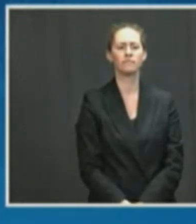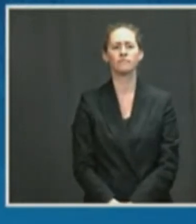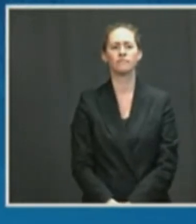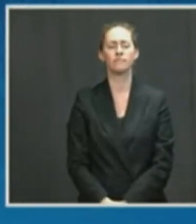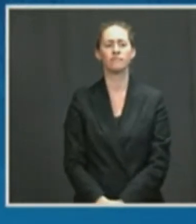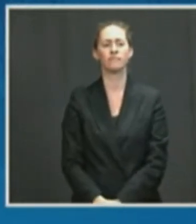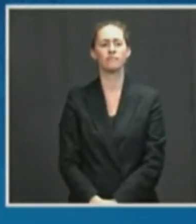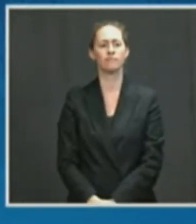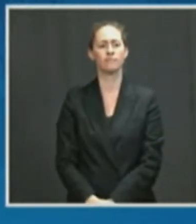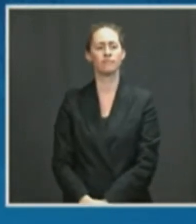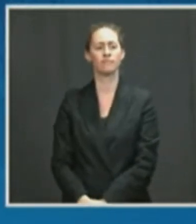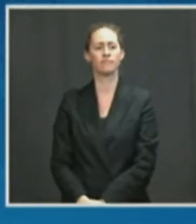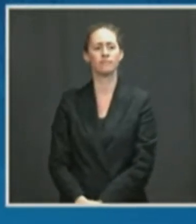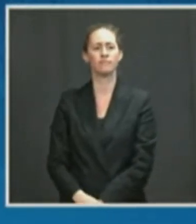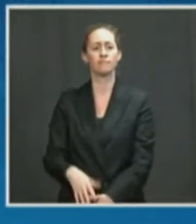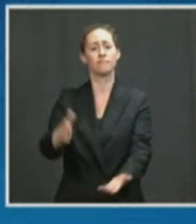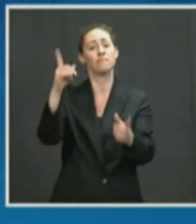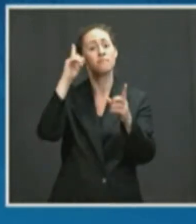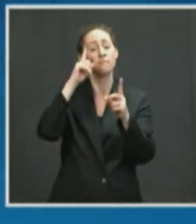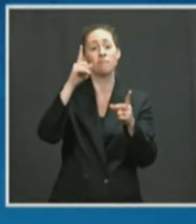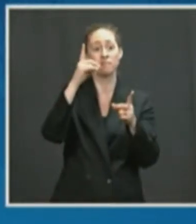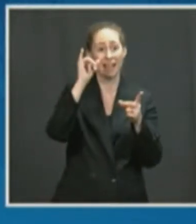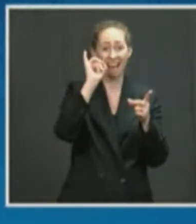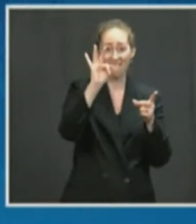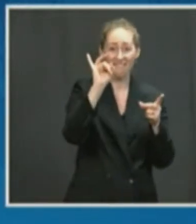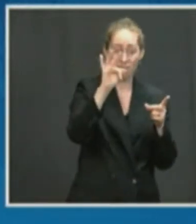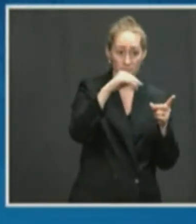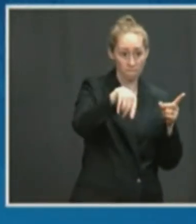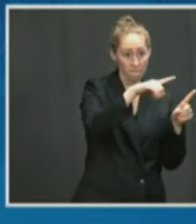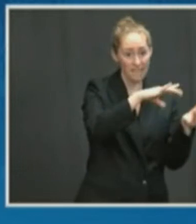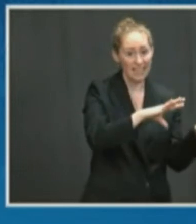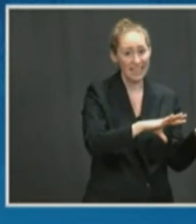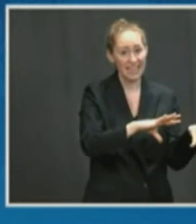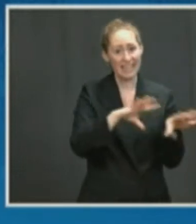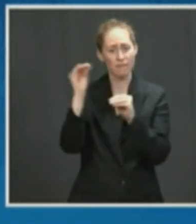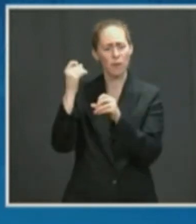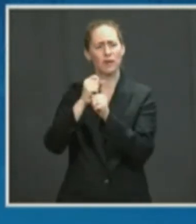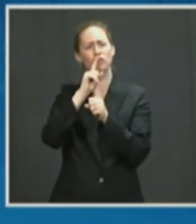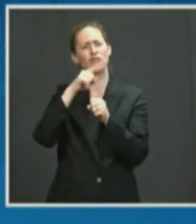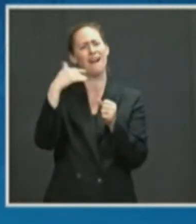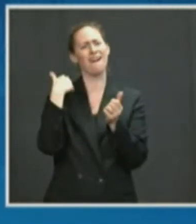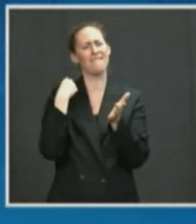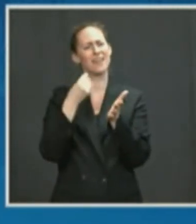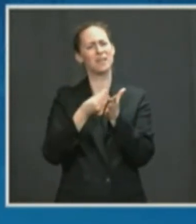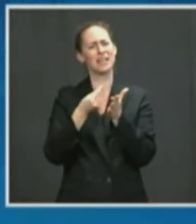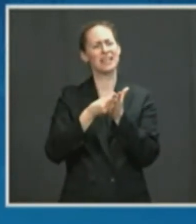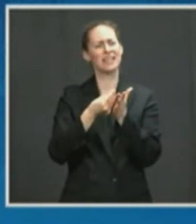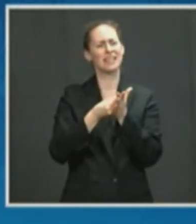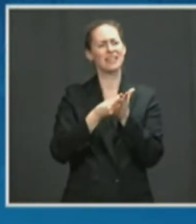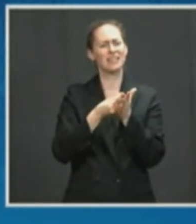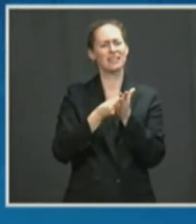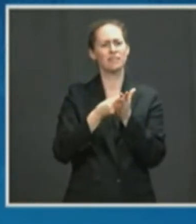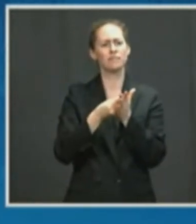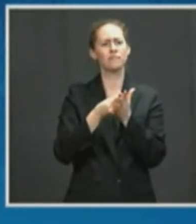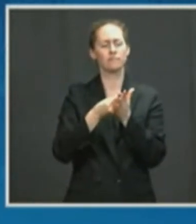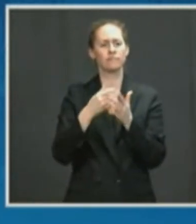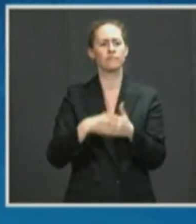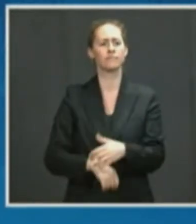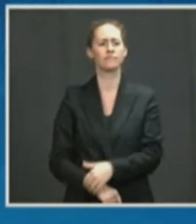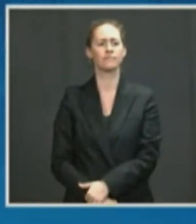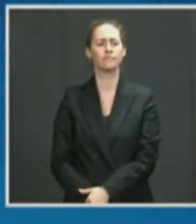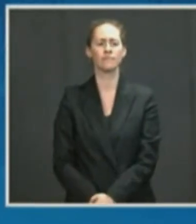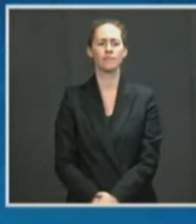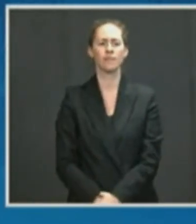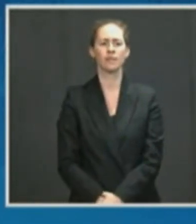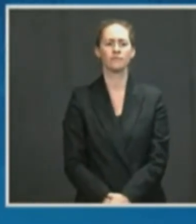literacy so that they can establish and grow companies and enterprises here in Guatemala so that they can come back